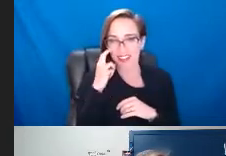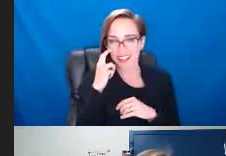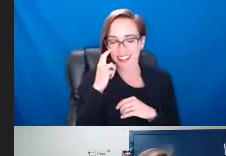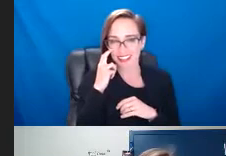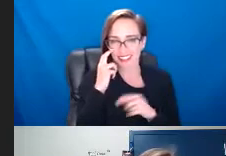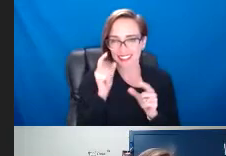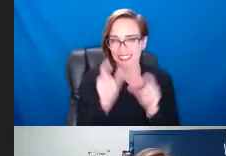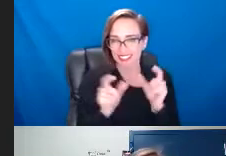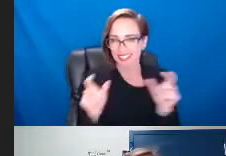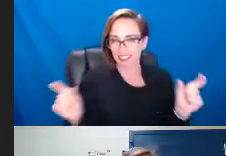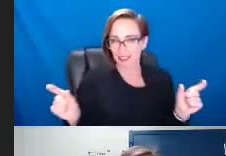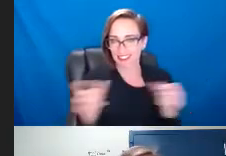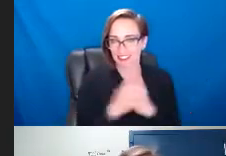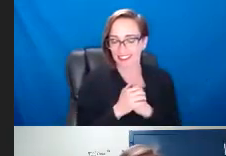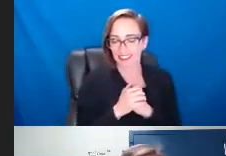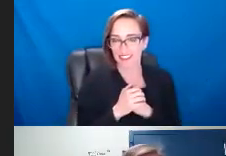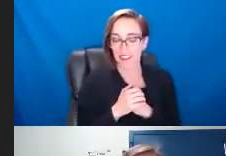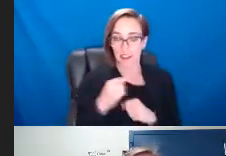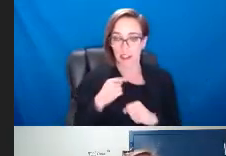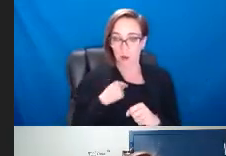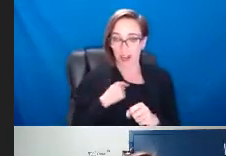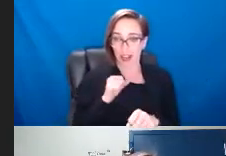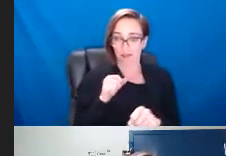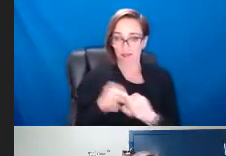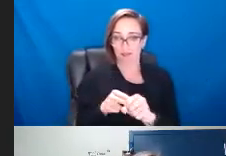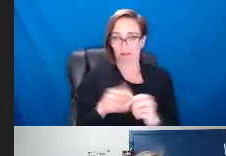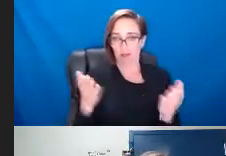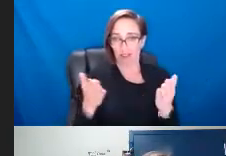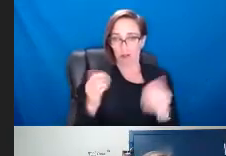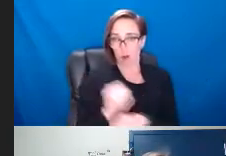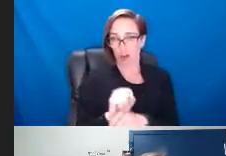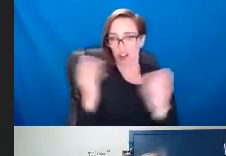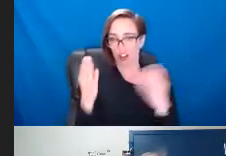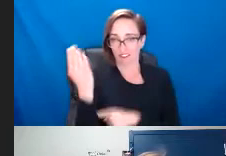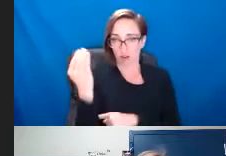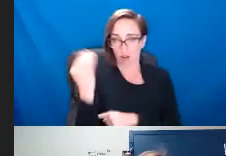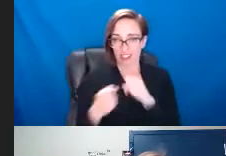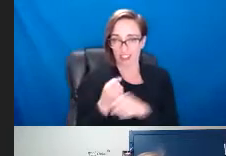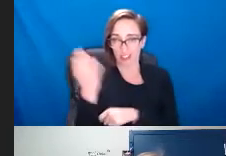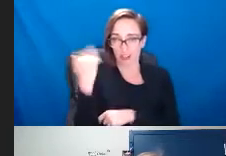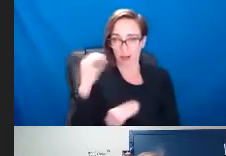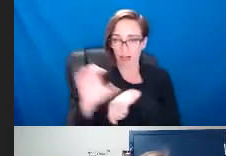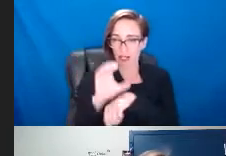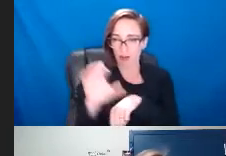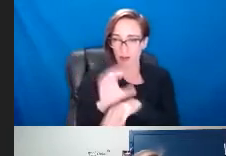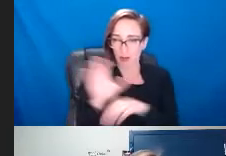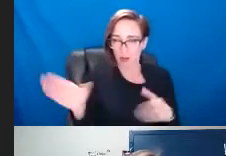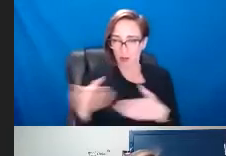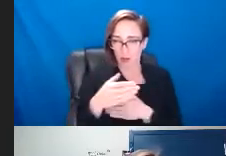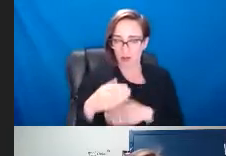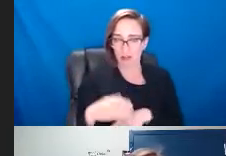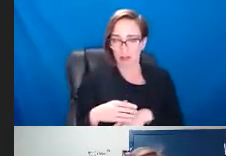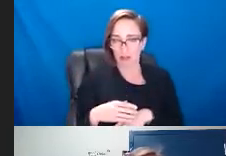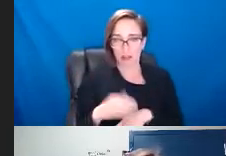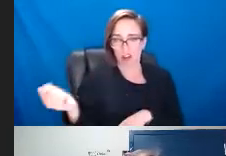When I first started working at the center 14 years ago, our computer room was desktop